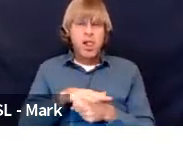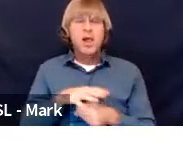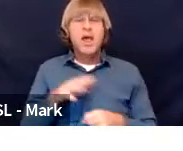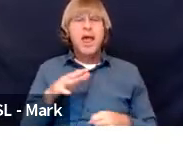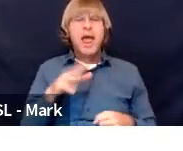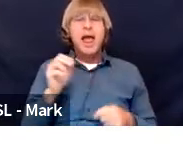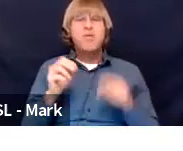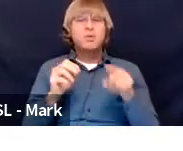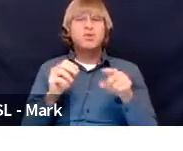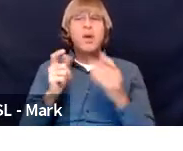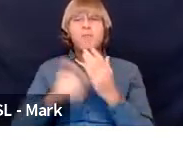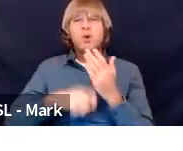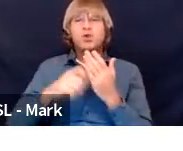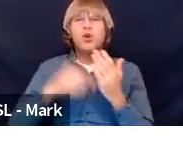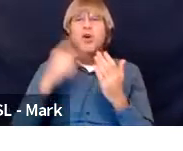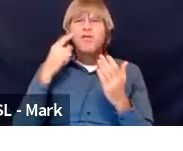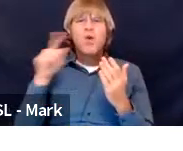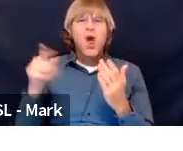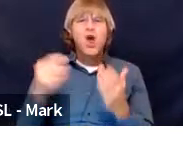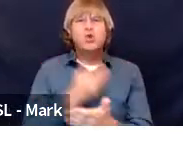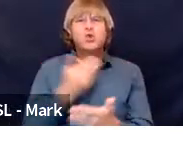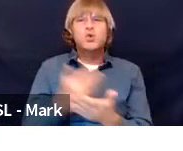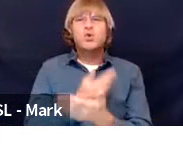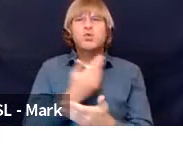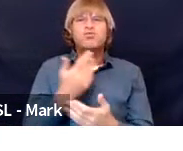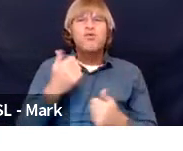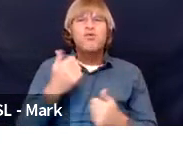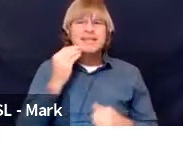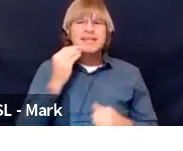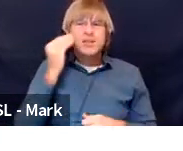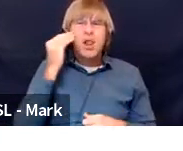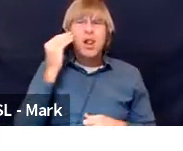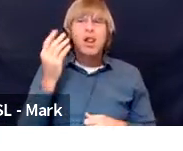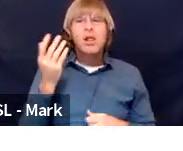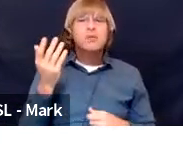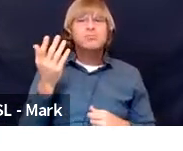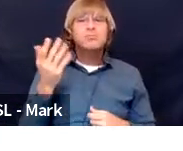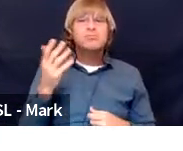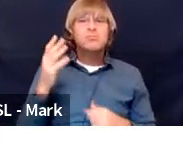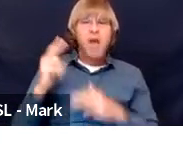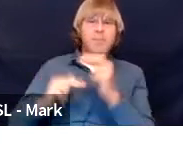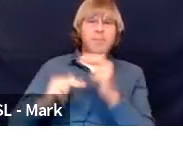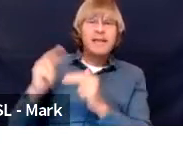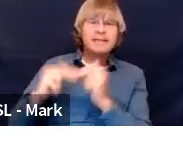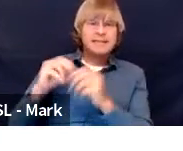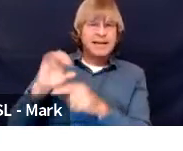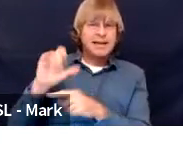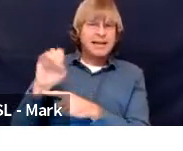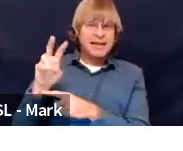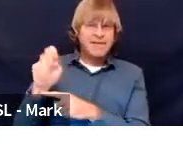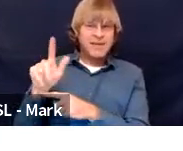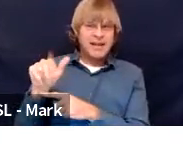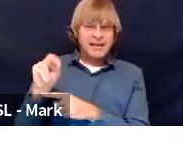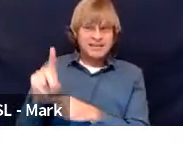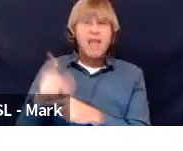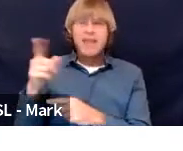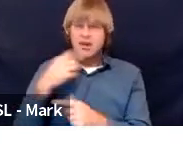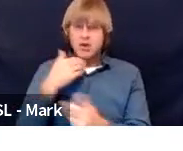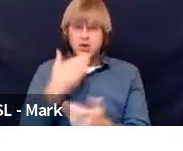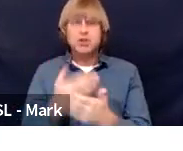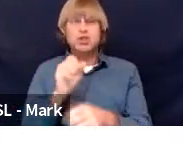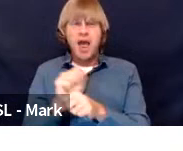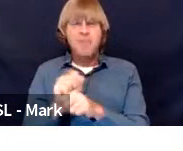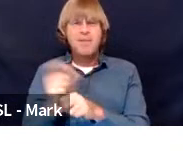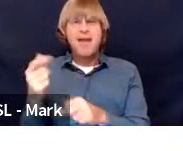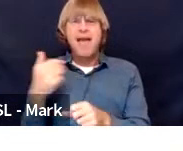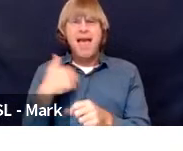and it was a brochure for a new residential complex in Cleveland. And they really did a great job. They